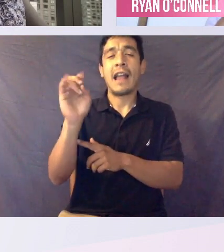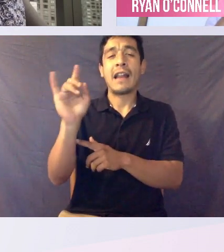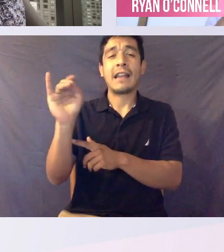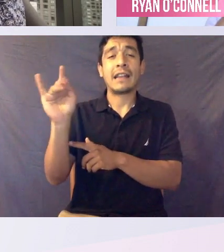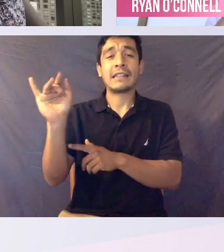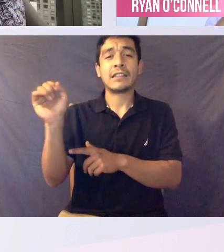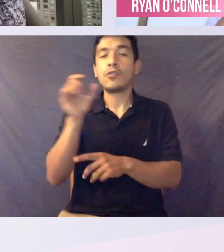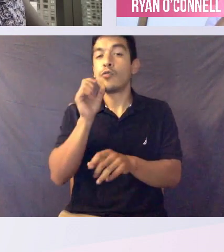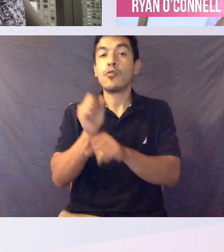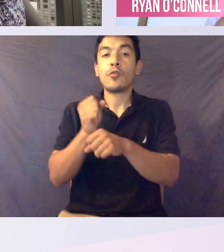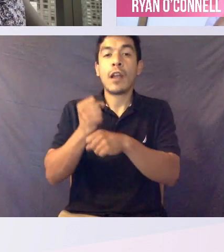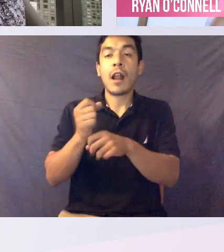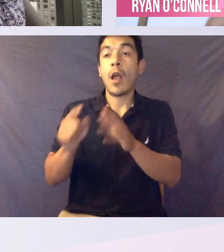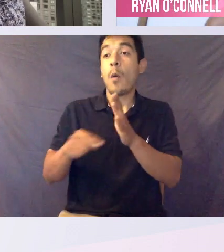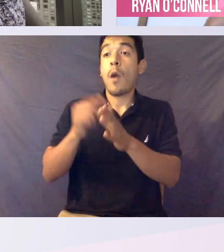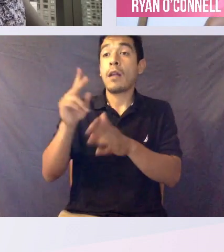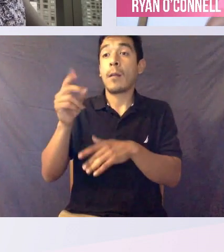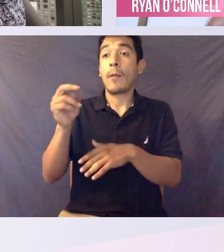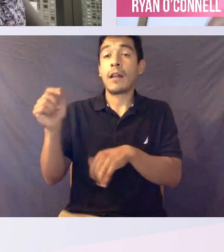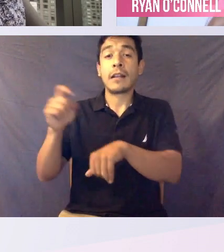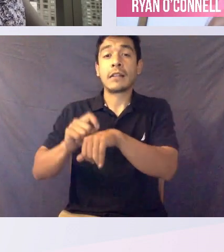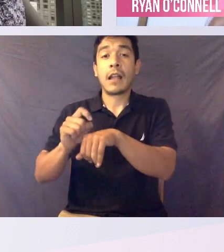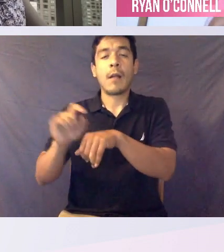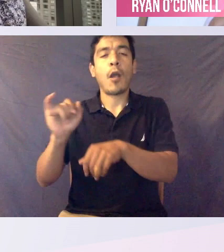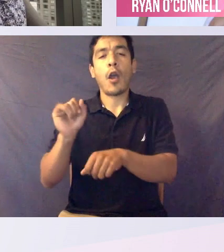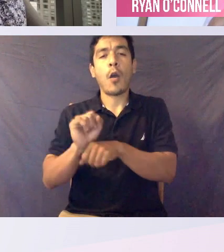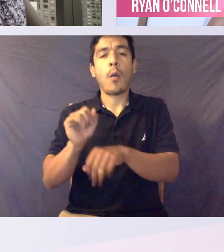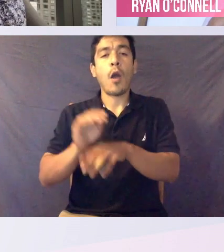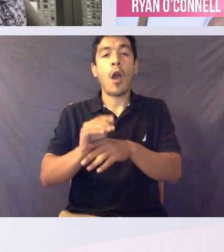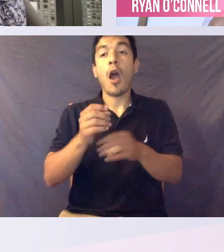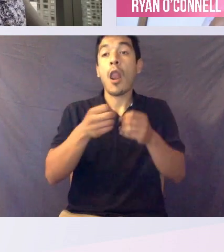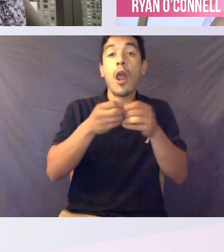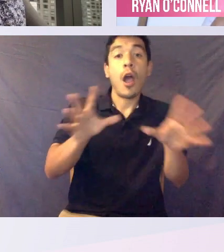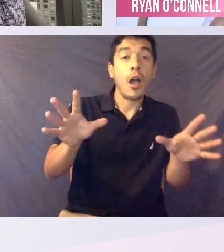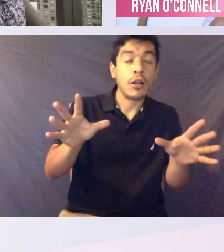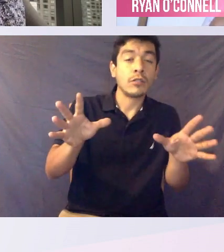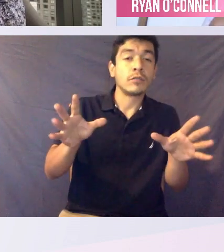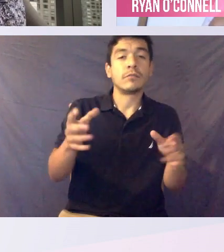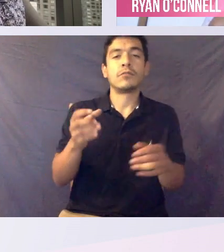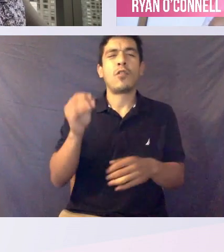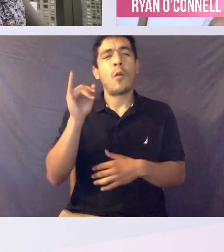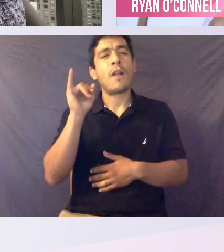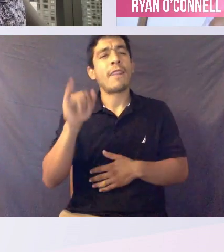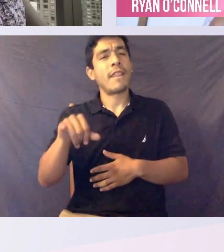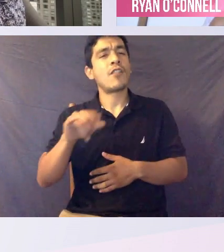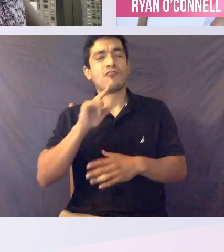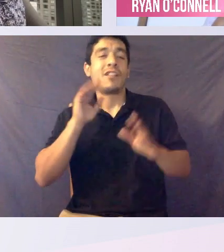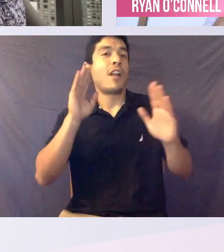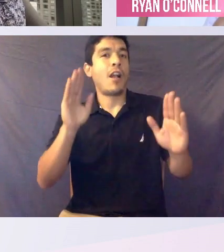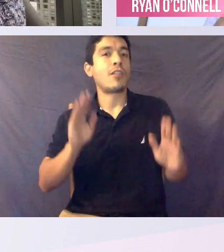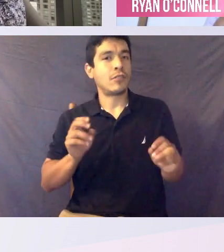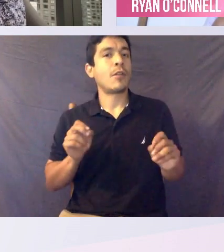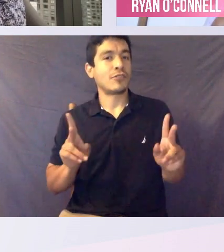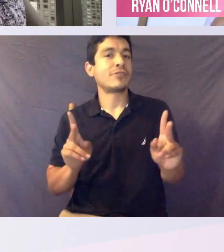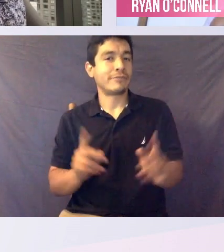Upon a Time and also worked on great shows like Lost. So that was a really awesome opportunity.